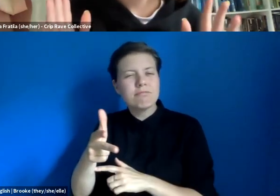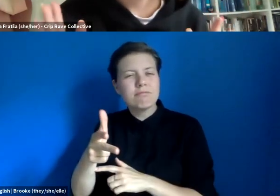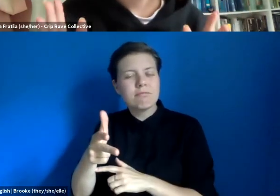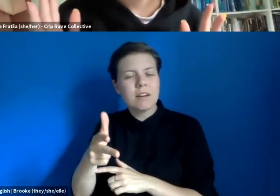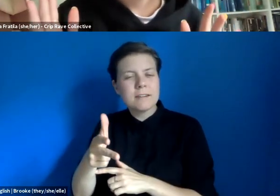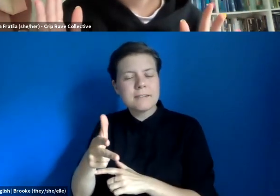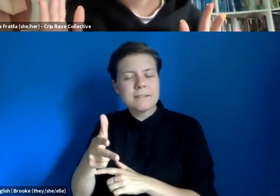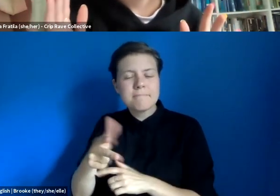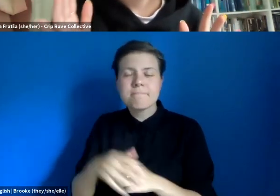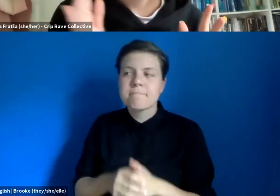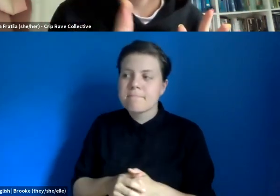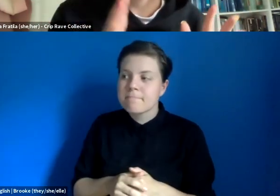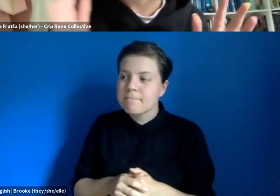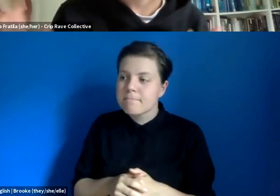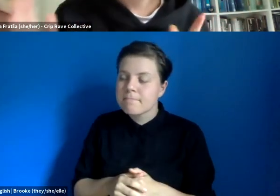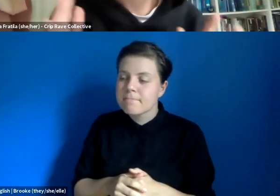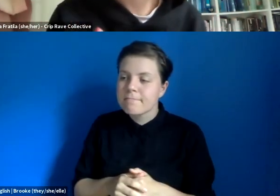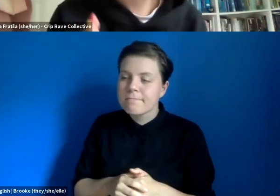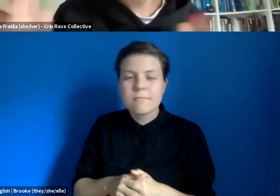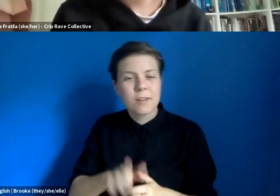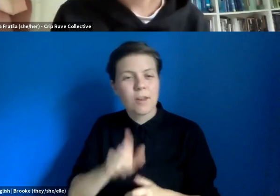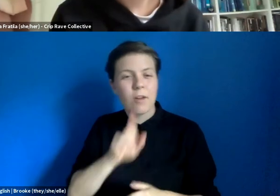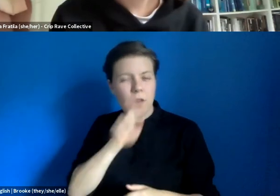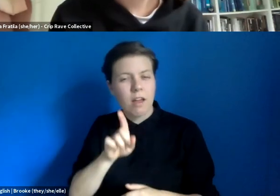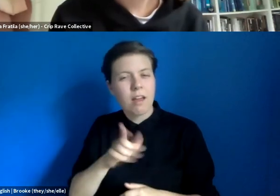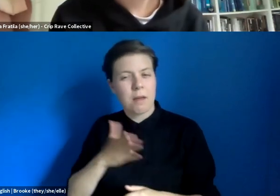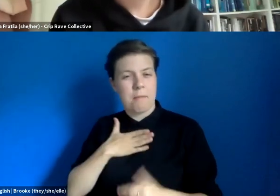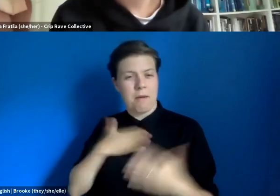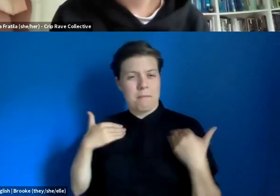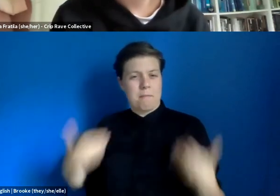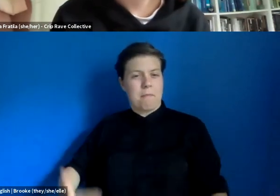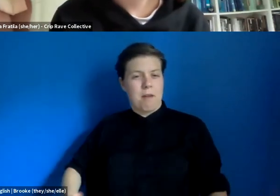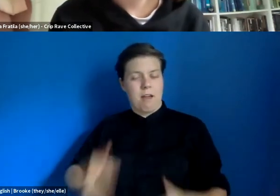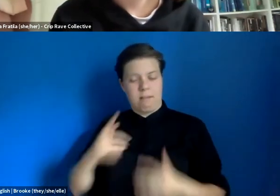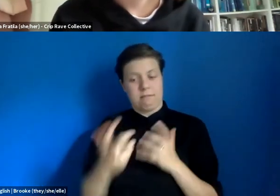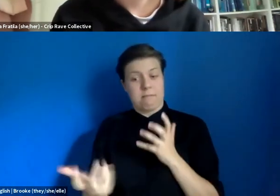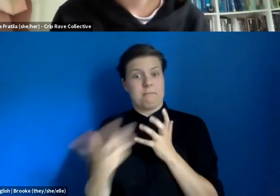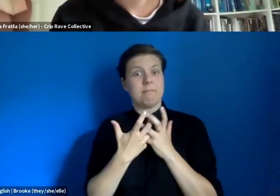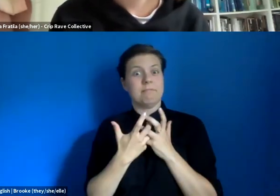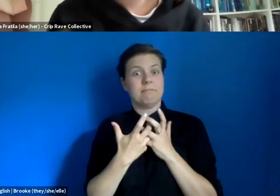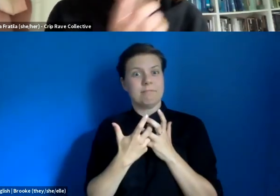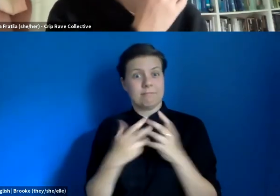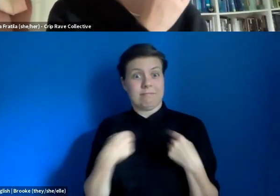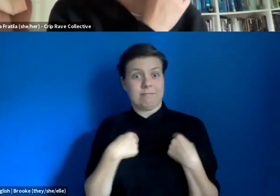it was sort of designed around my own body and the limits of my own body, and as well as the kind